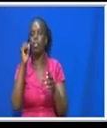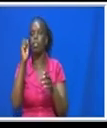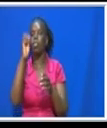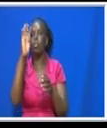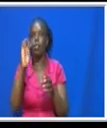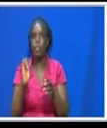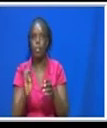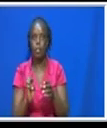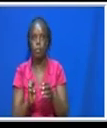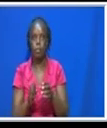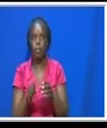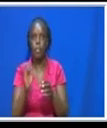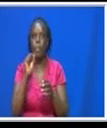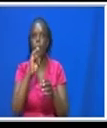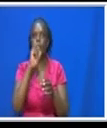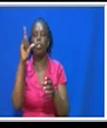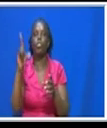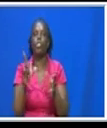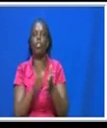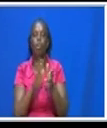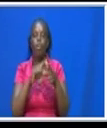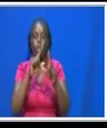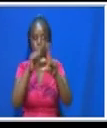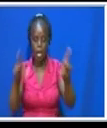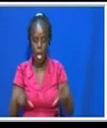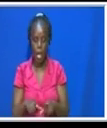pollution. We have soil or